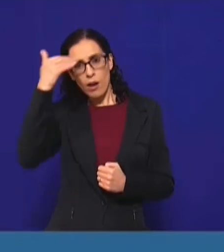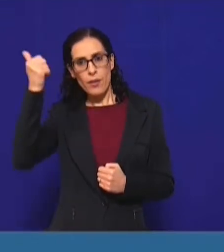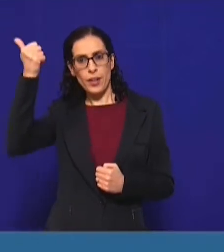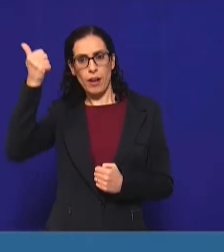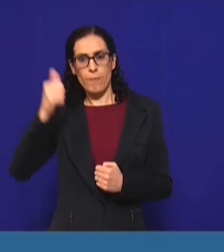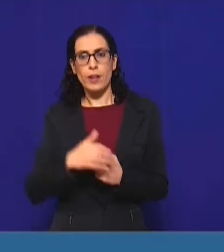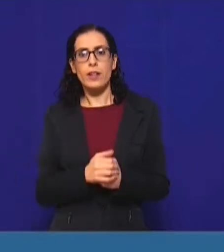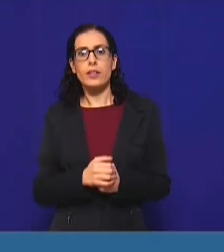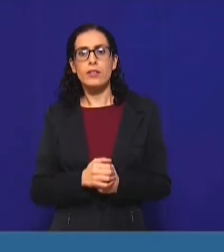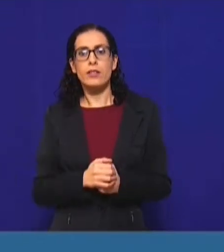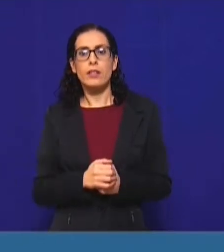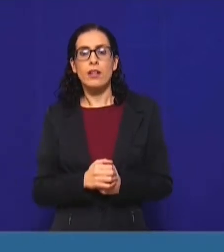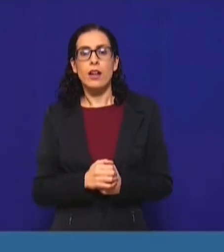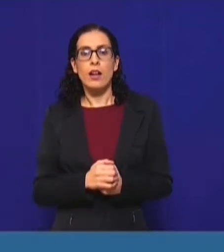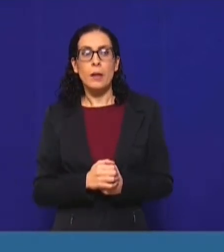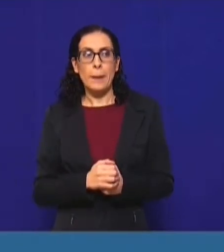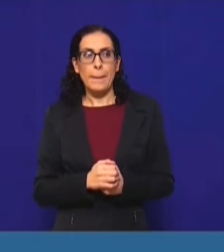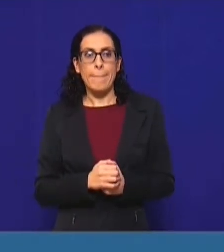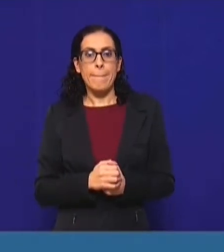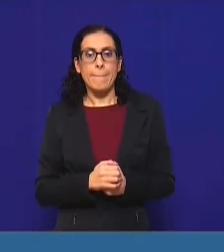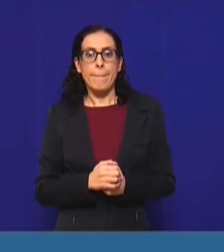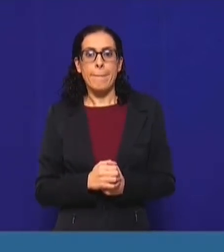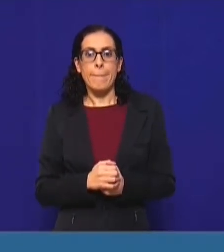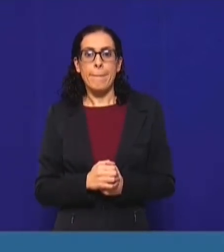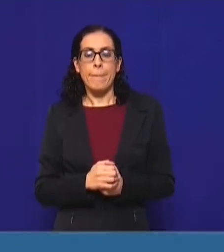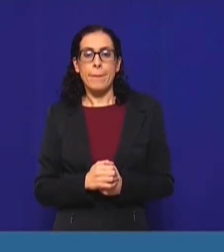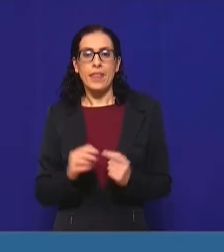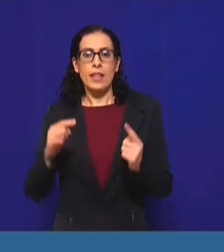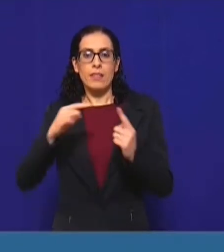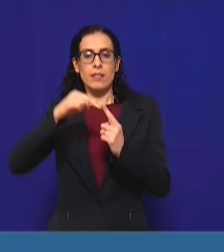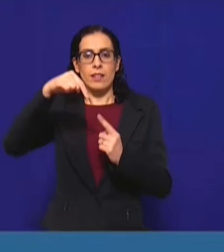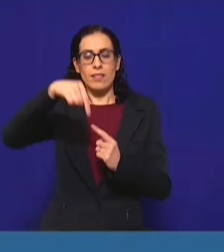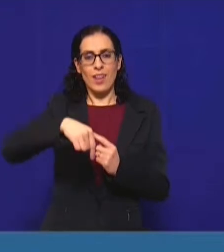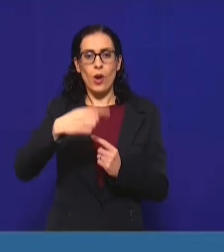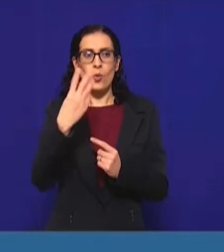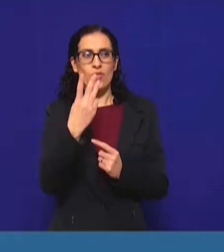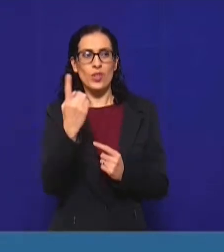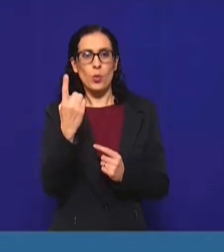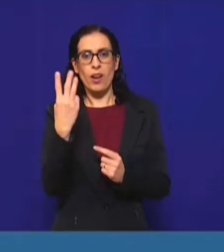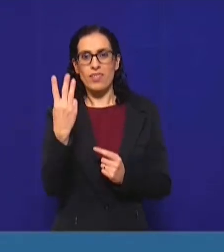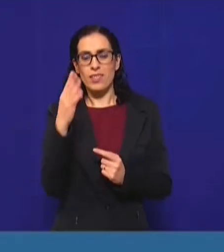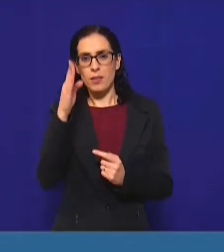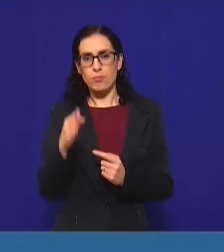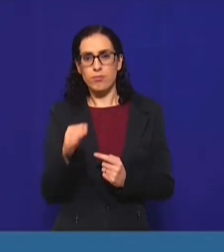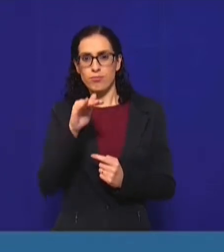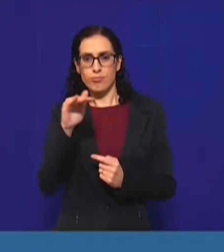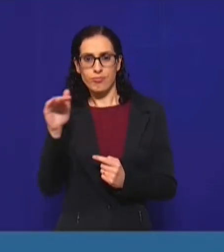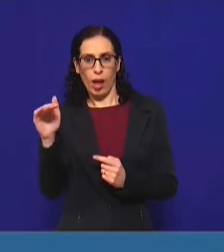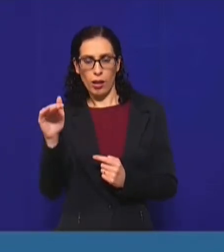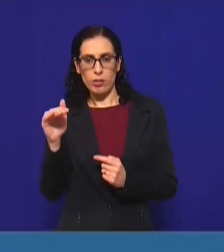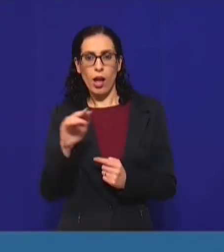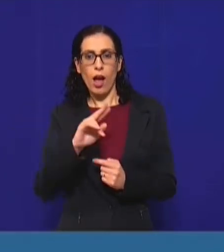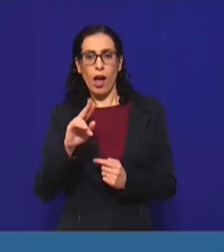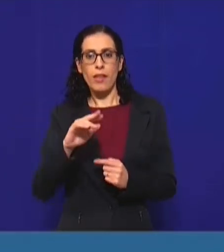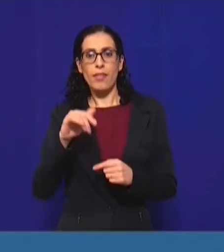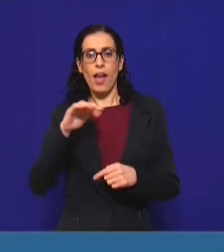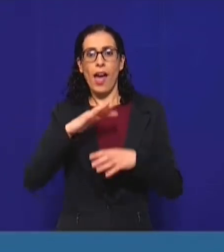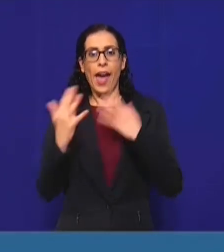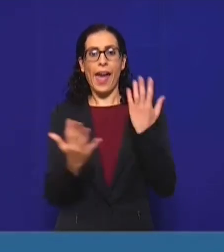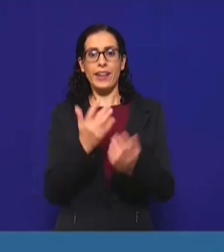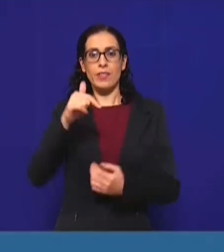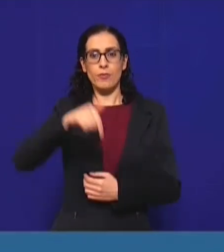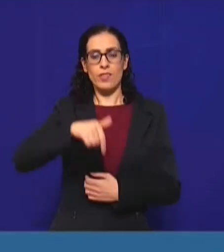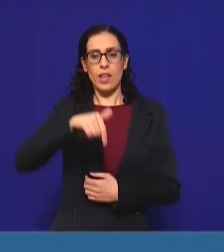persons is 19,087. Up to now, we had 313 deaths, and the active number of cases is